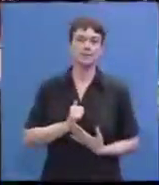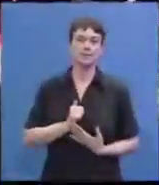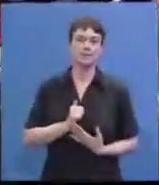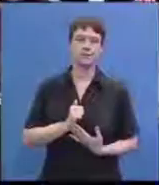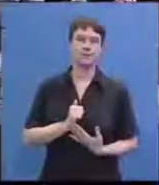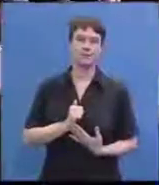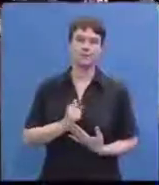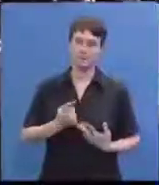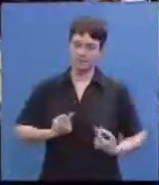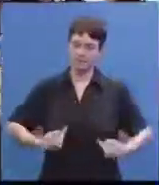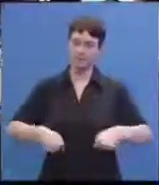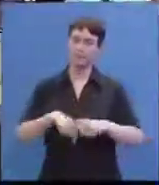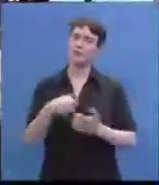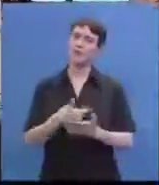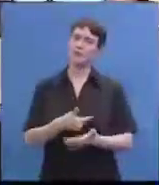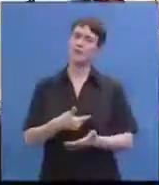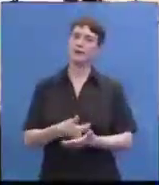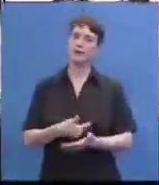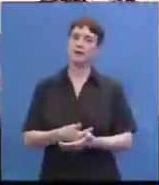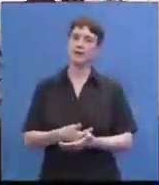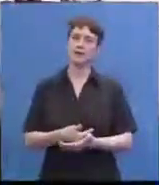to become